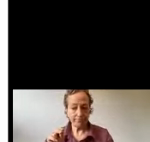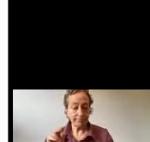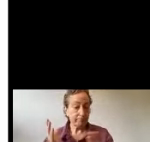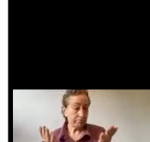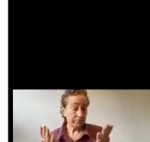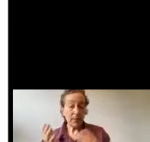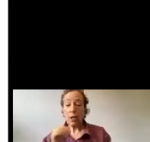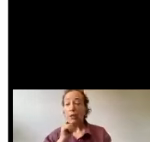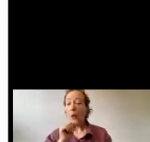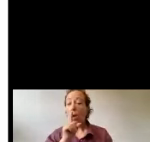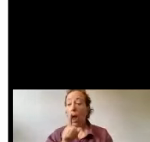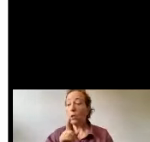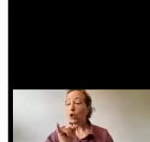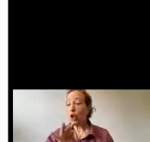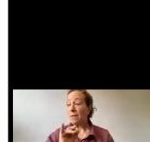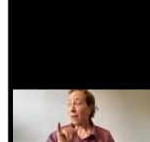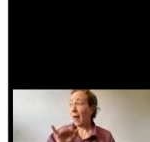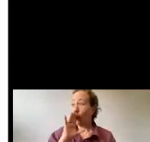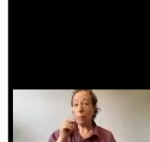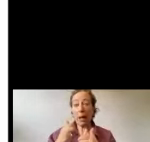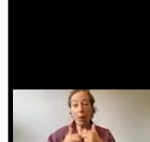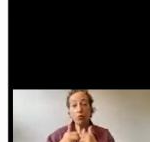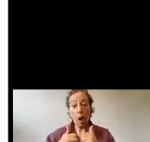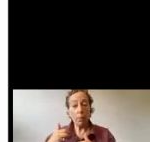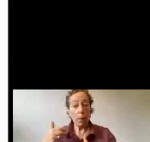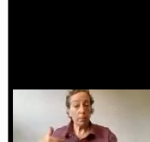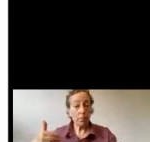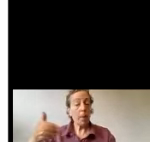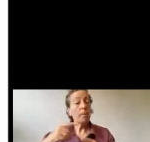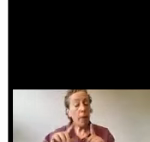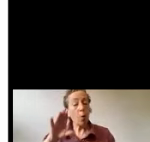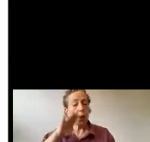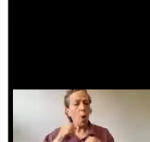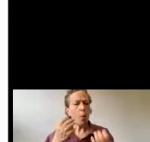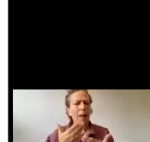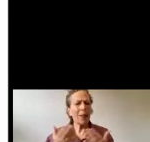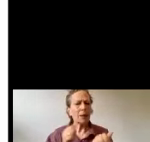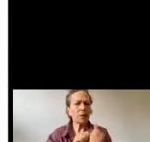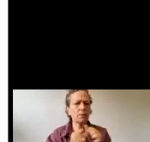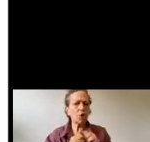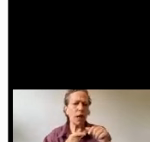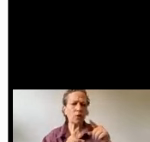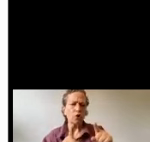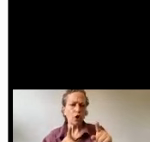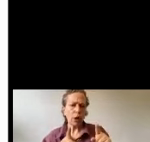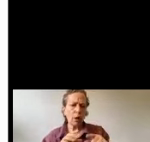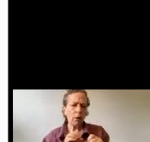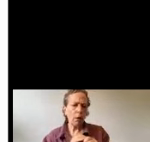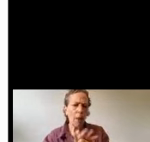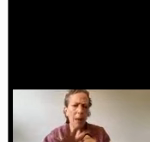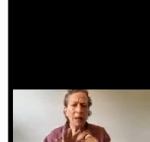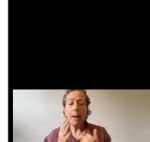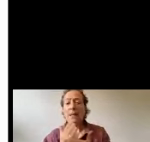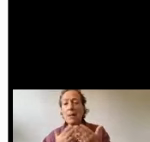will come up in practice very often, but there's a lot of things that have changed over the course of the pandemic, or been enabled